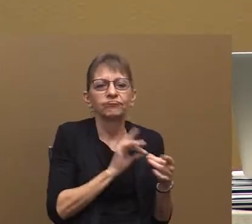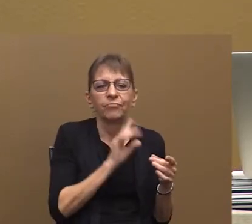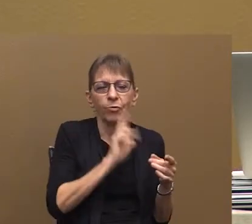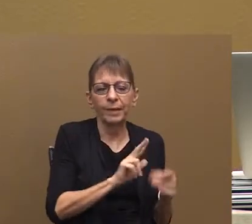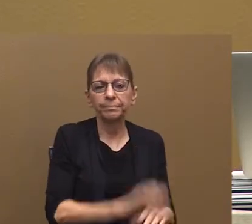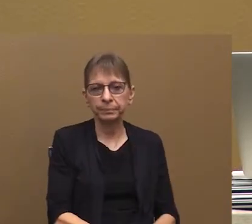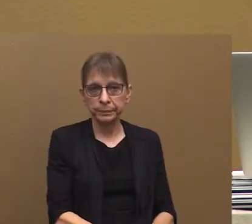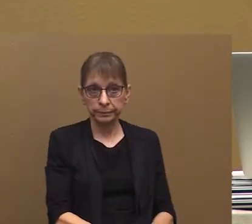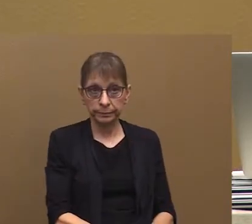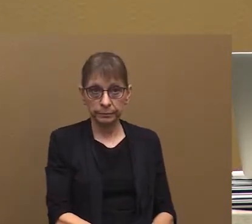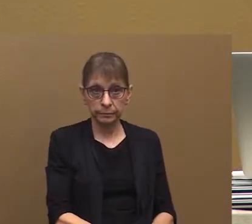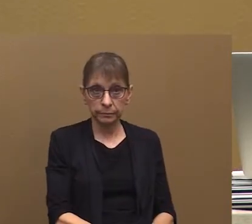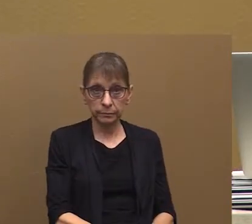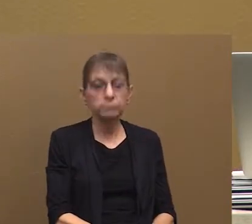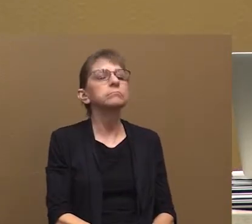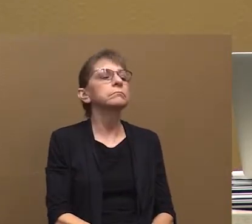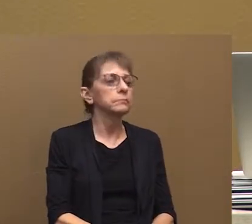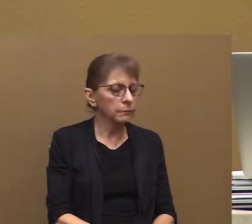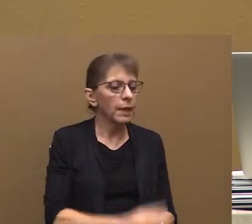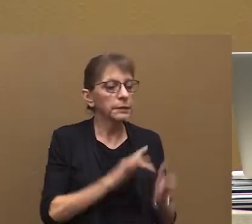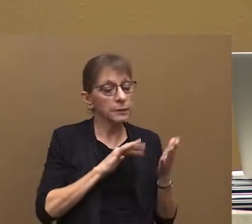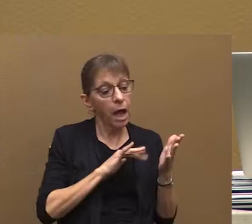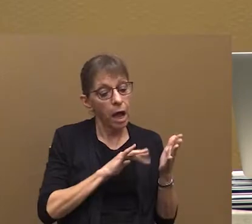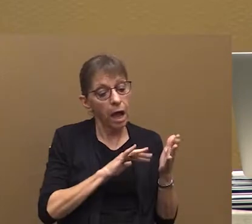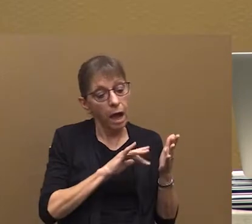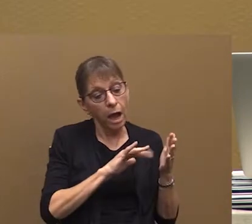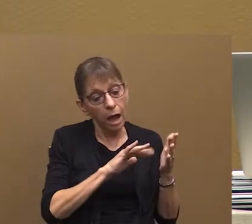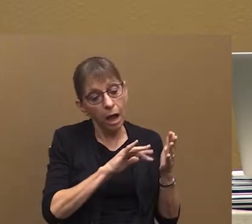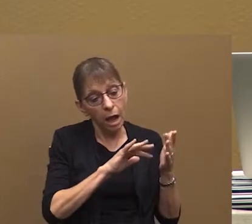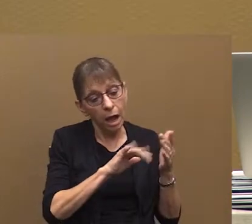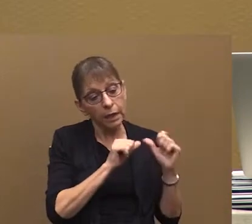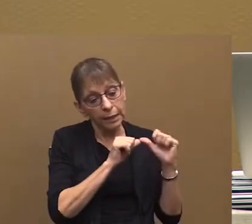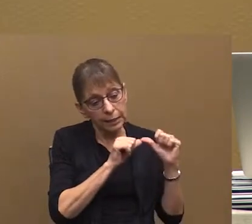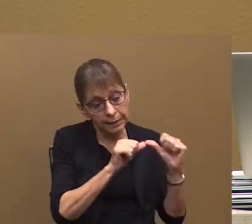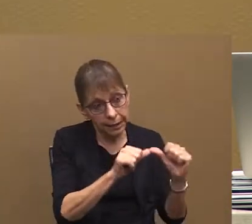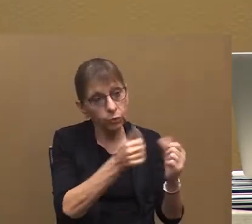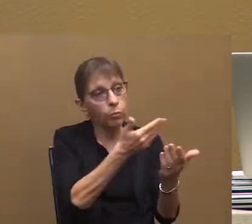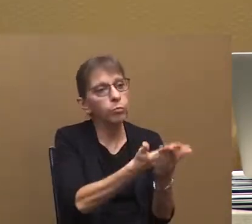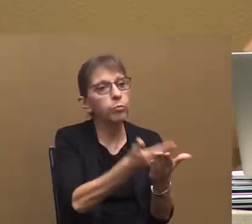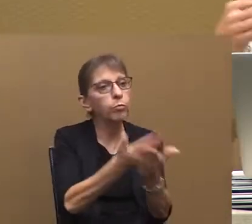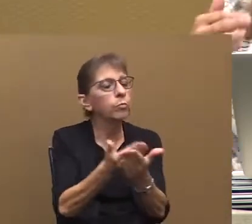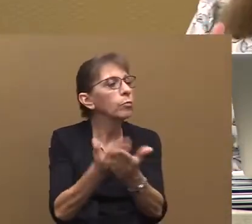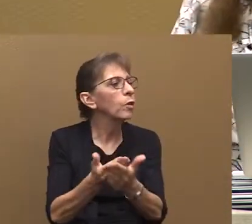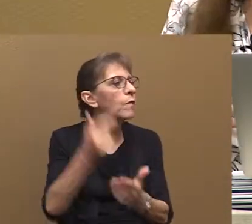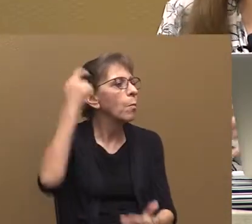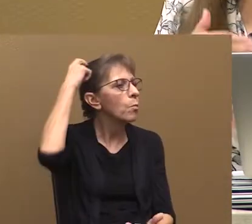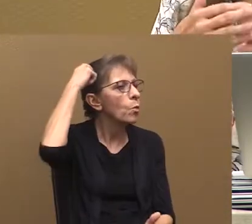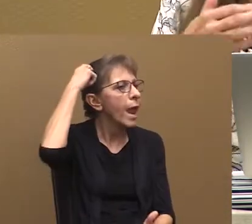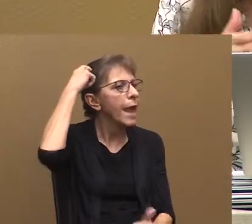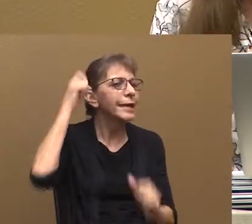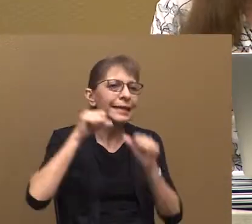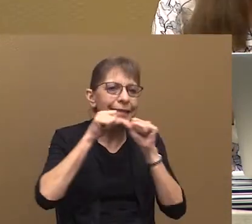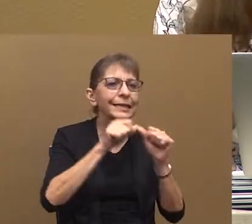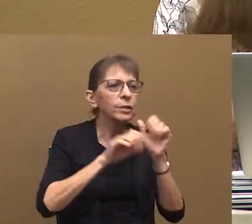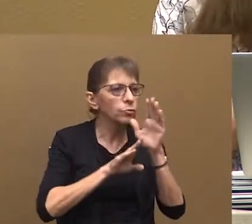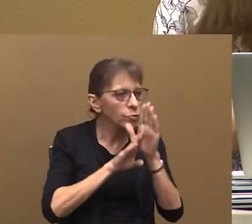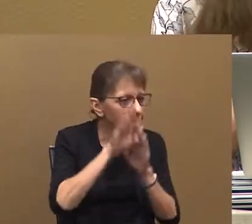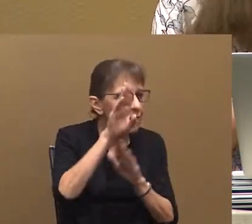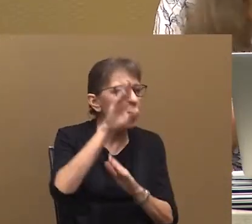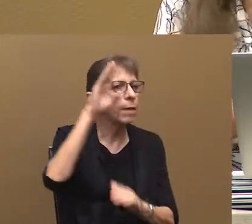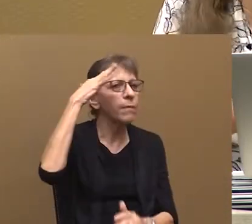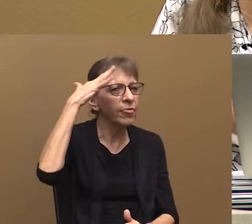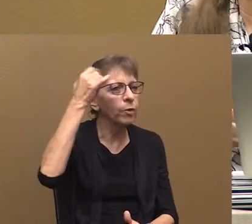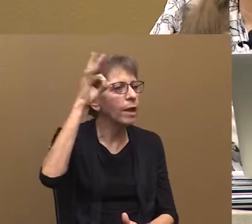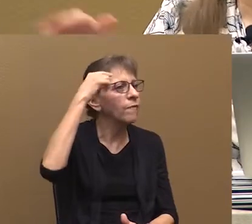say. And the studies continue to show that the brain continues to develop in theory